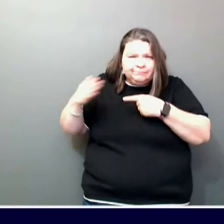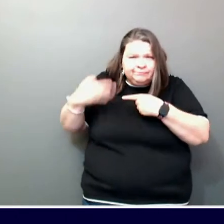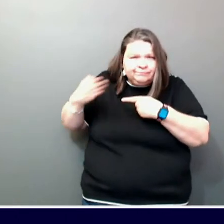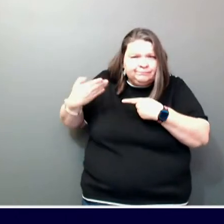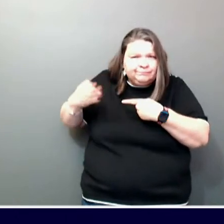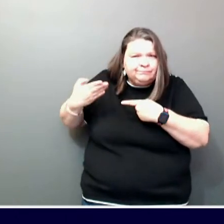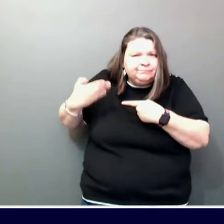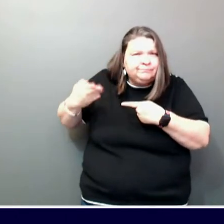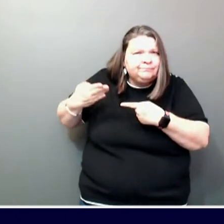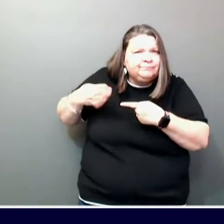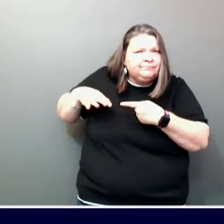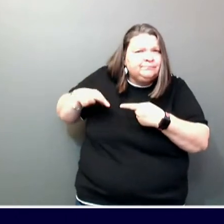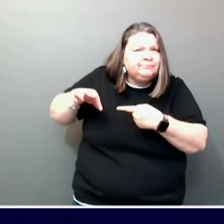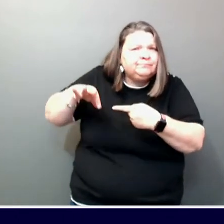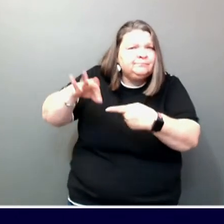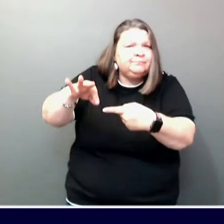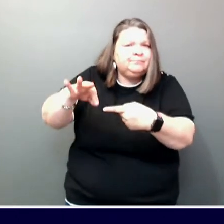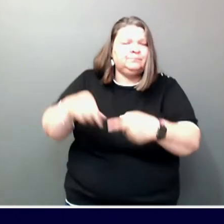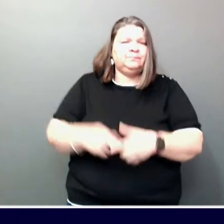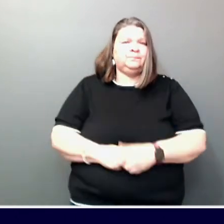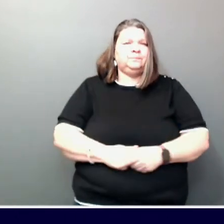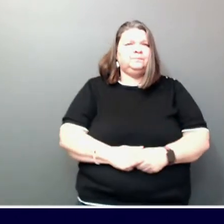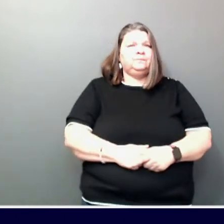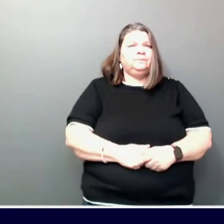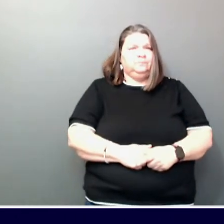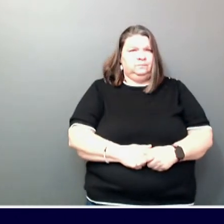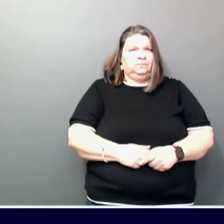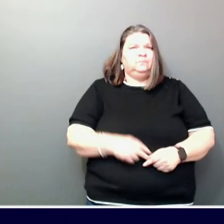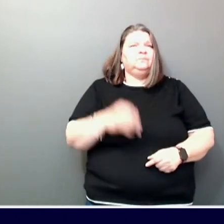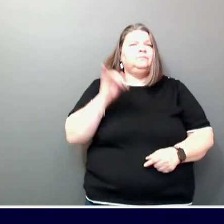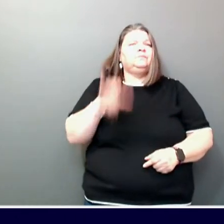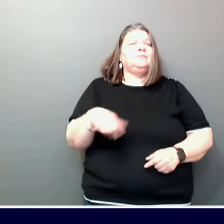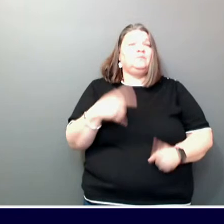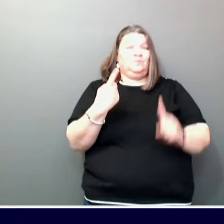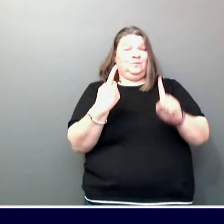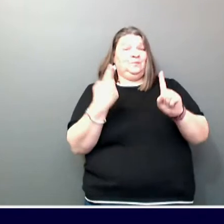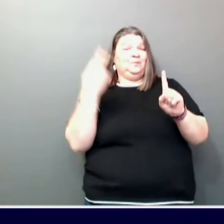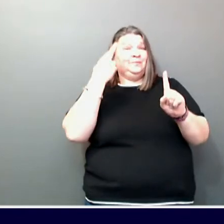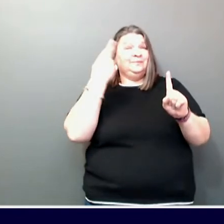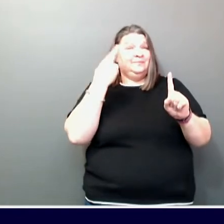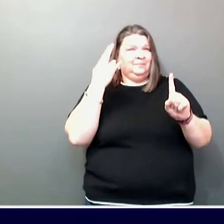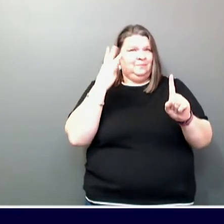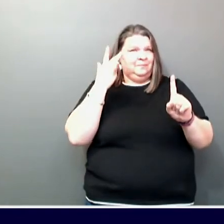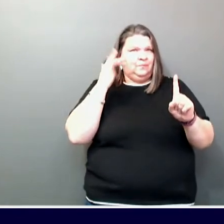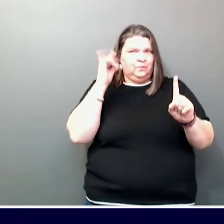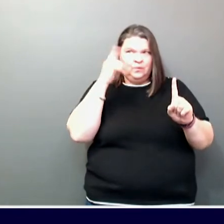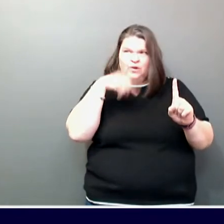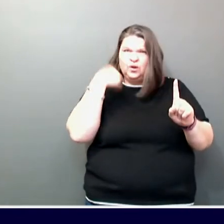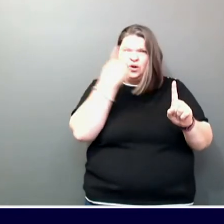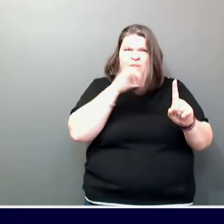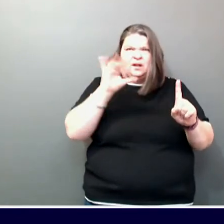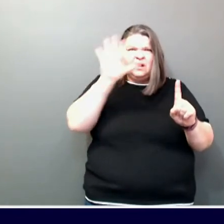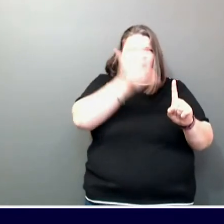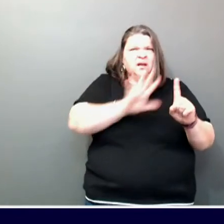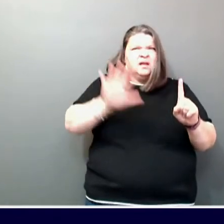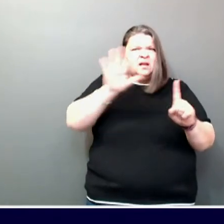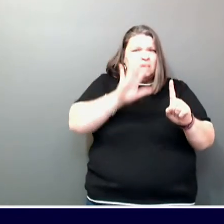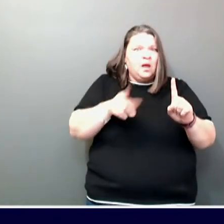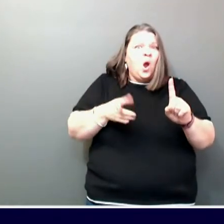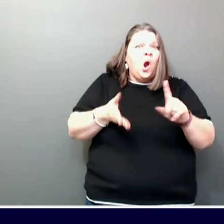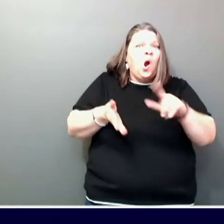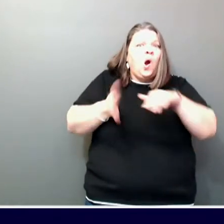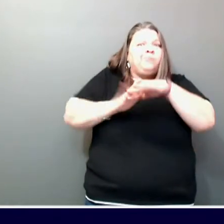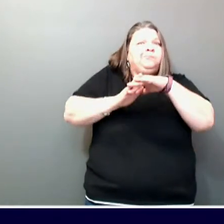I outlined. That's one reason I think our numbers, even though we can't capture everything, we've got greater fidelity into what's